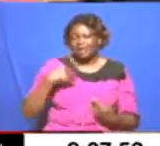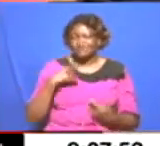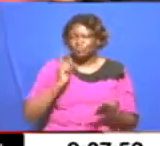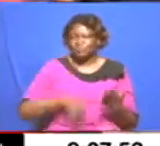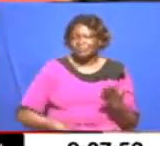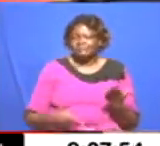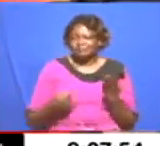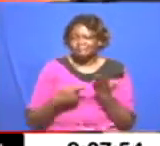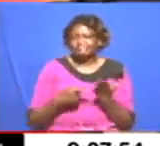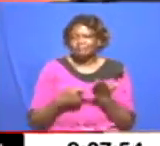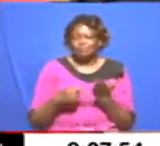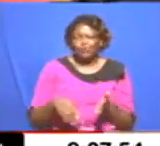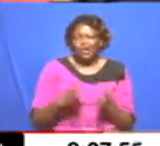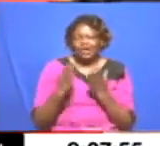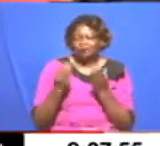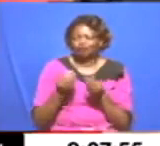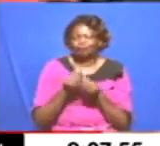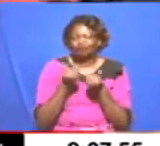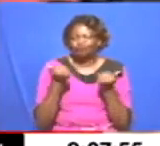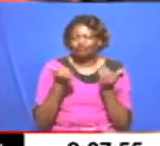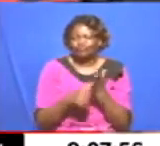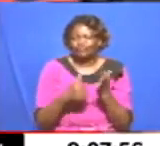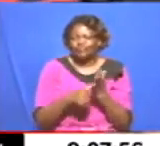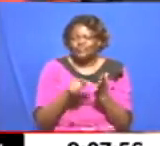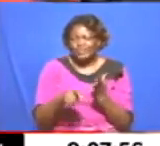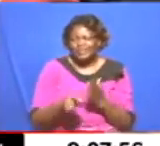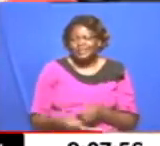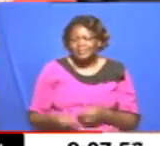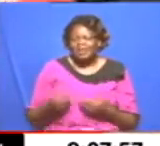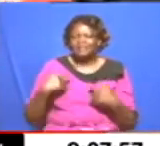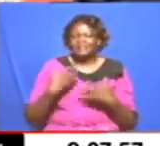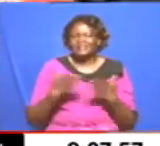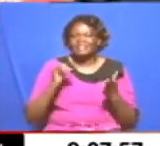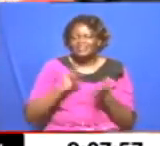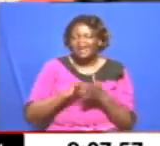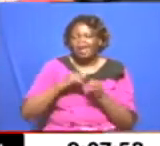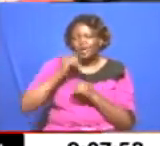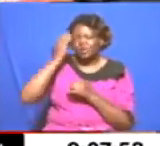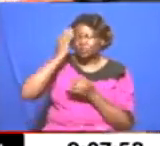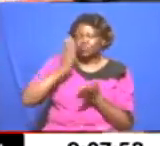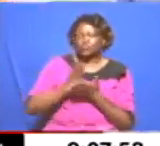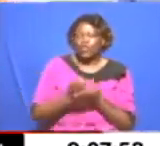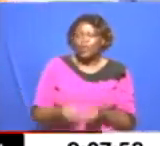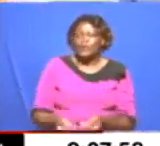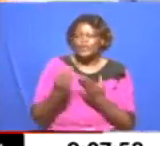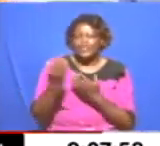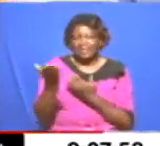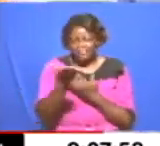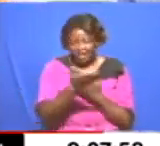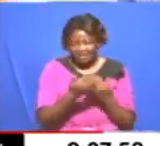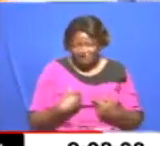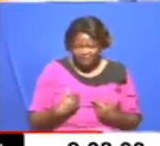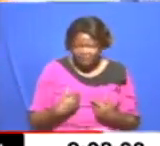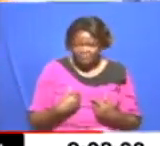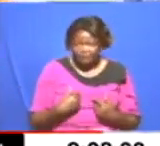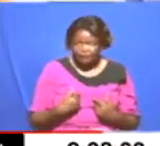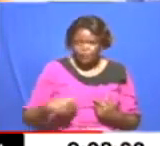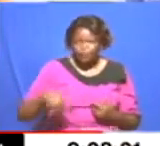technical way of handling these IEDs, detectors that can be able to detect IEDs. We are